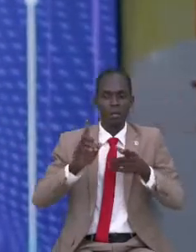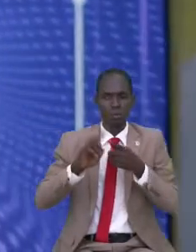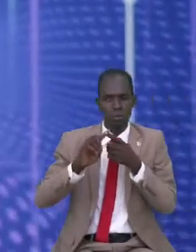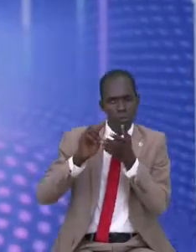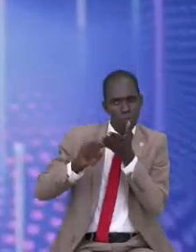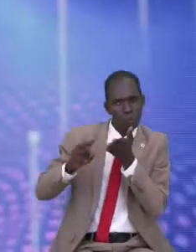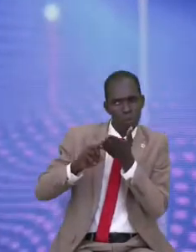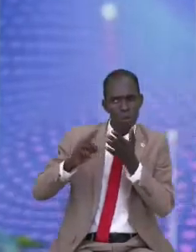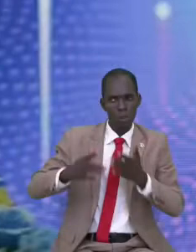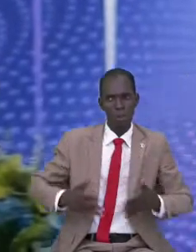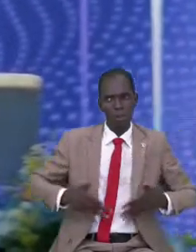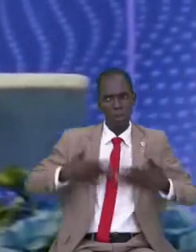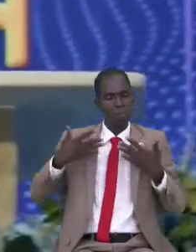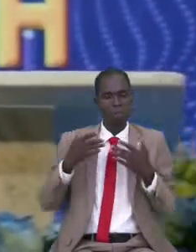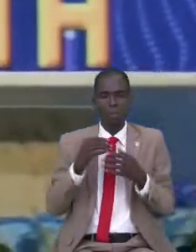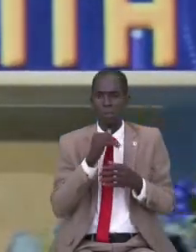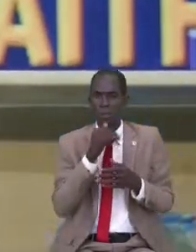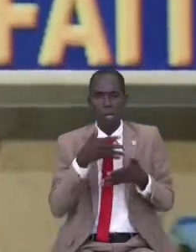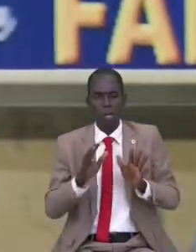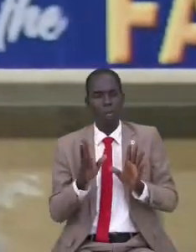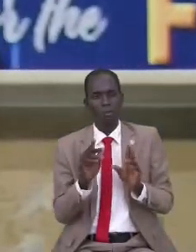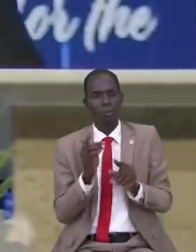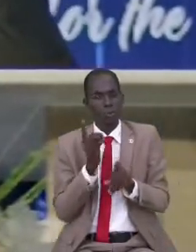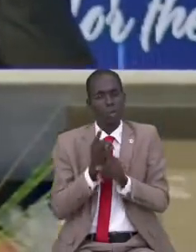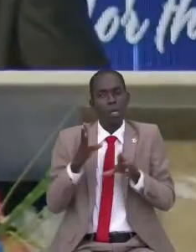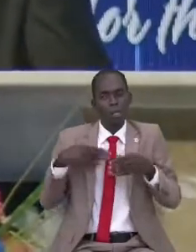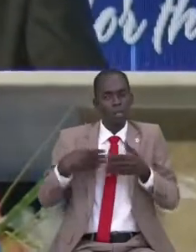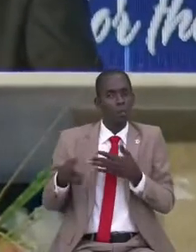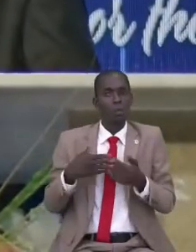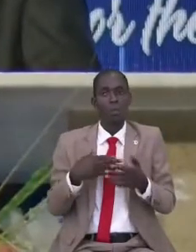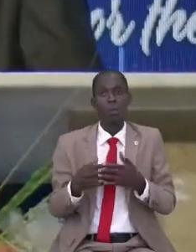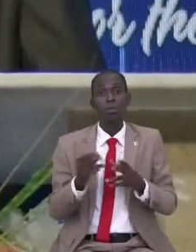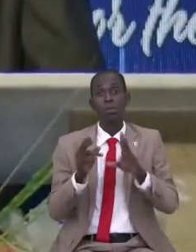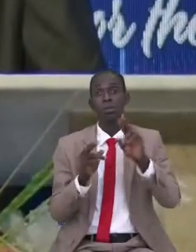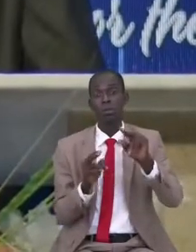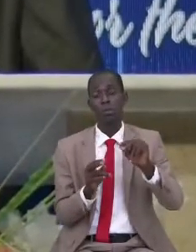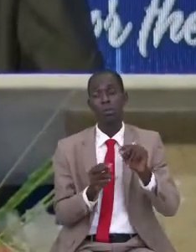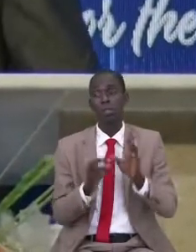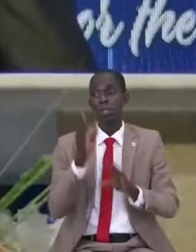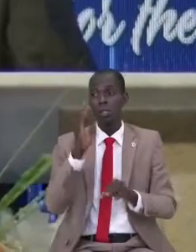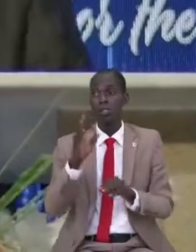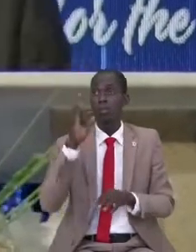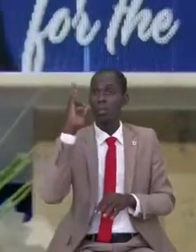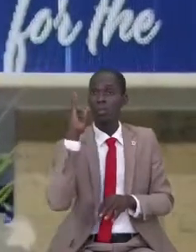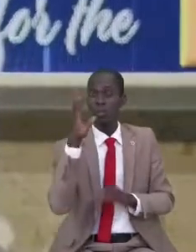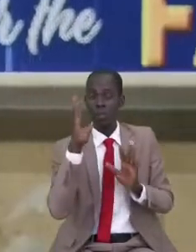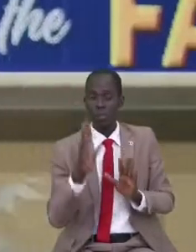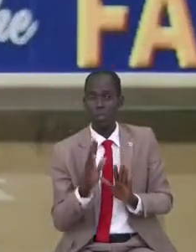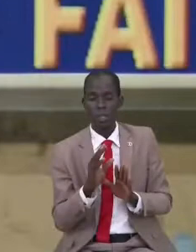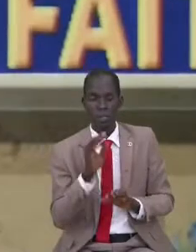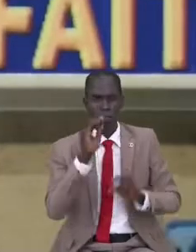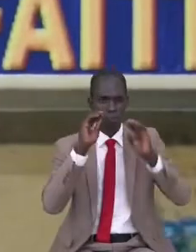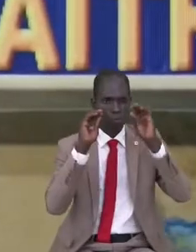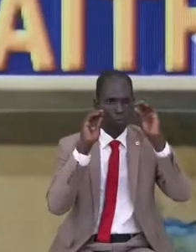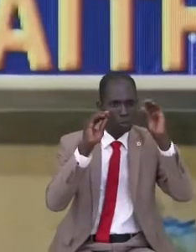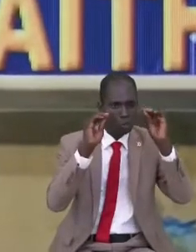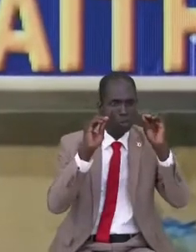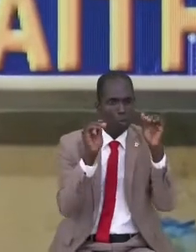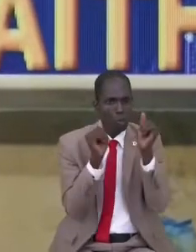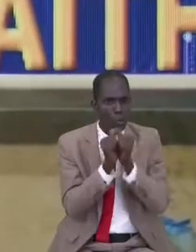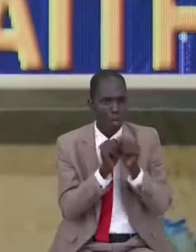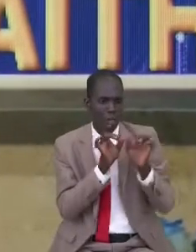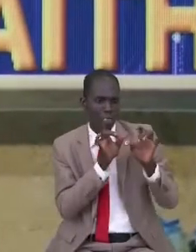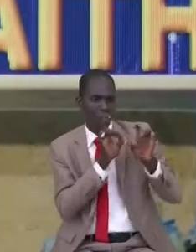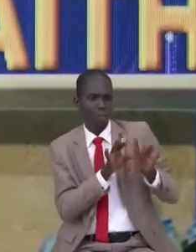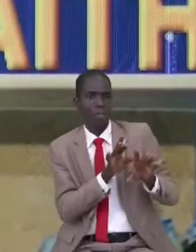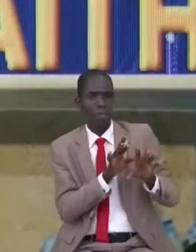he's teaching us to be loving, but he has hatred, be a witness. If he's teaching us that man and